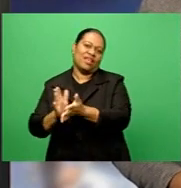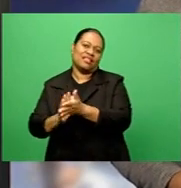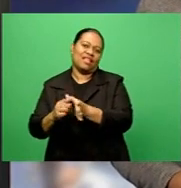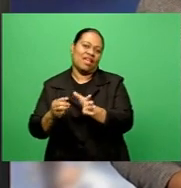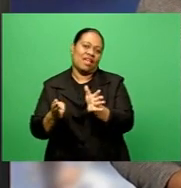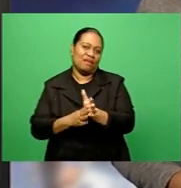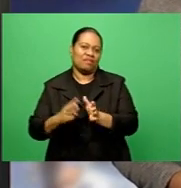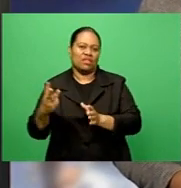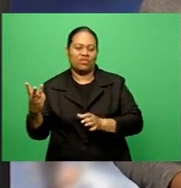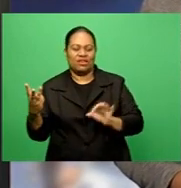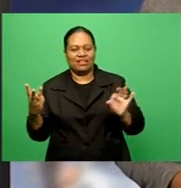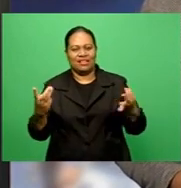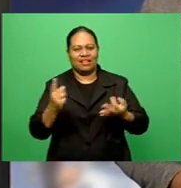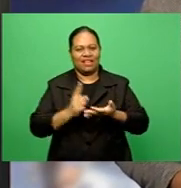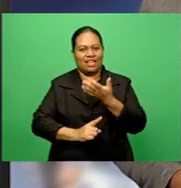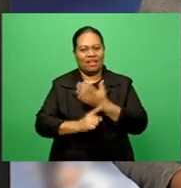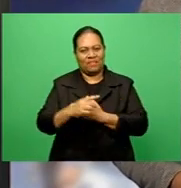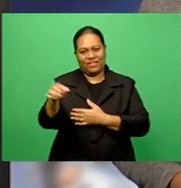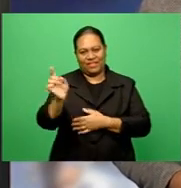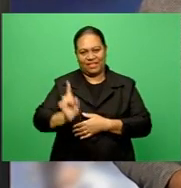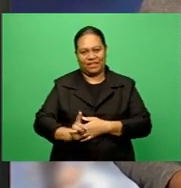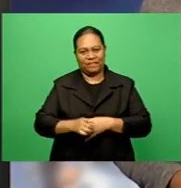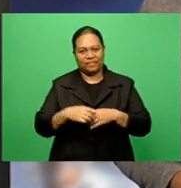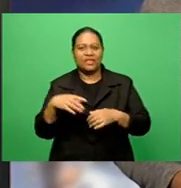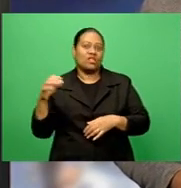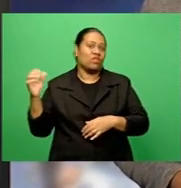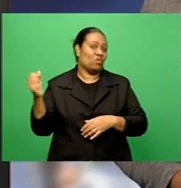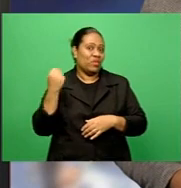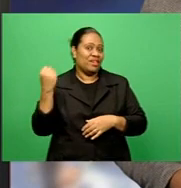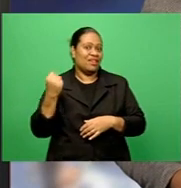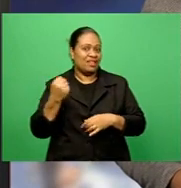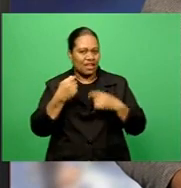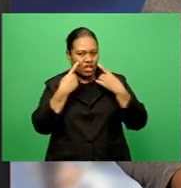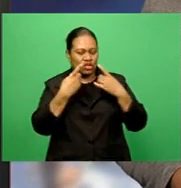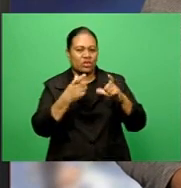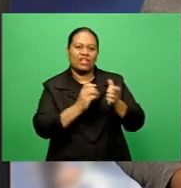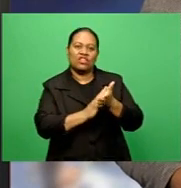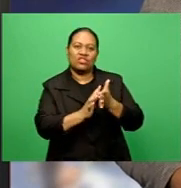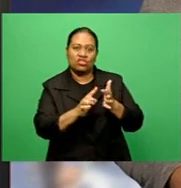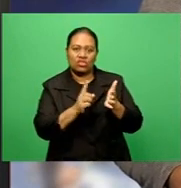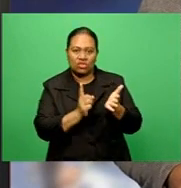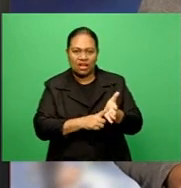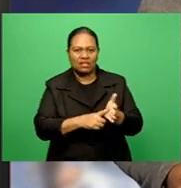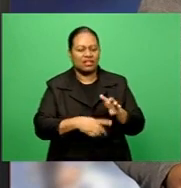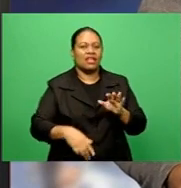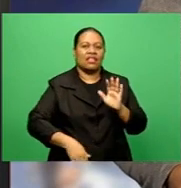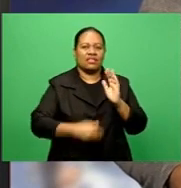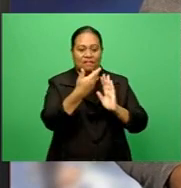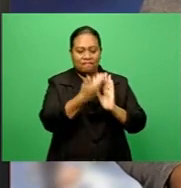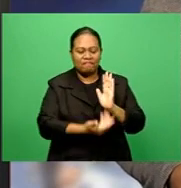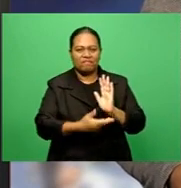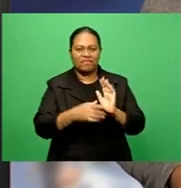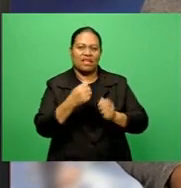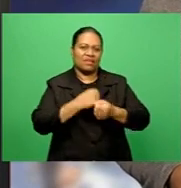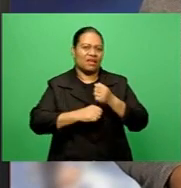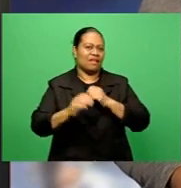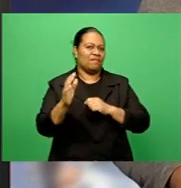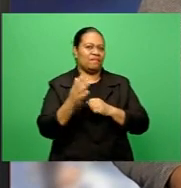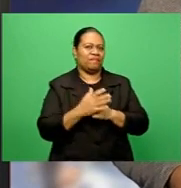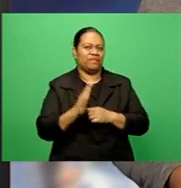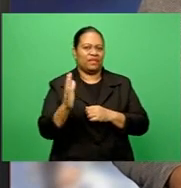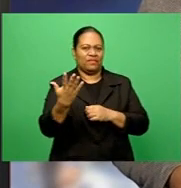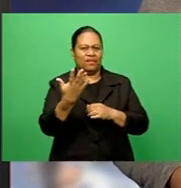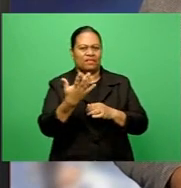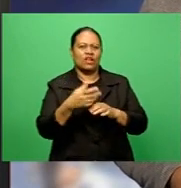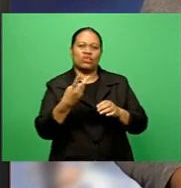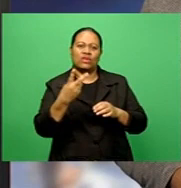3-0 at Stamford Bridge today. This victory means Chelsea moves up to 5th in the Premier League on 25 points and